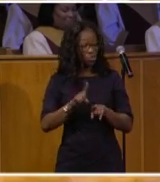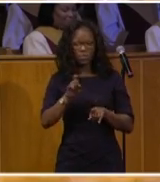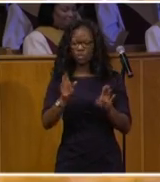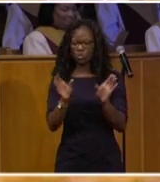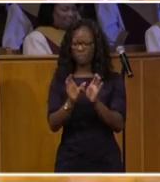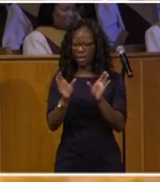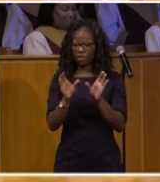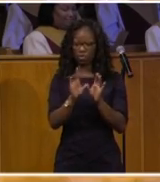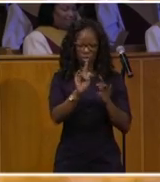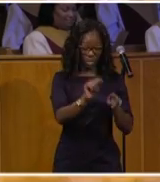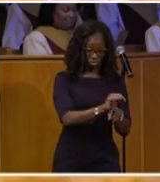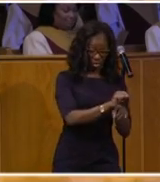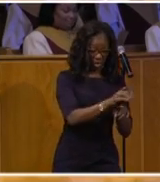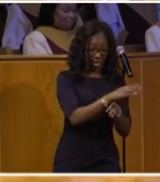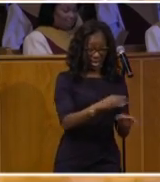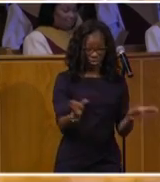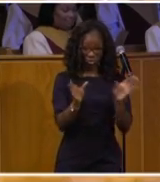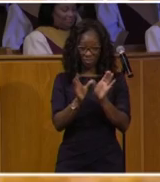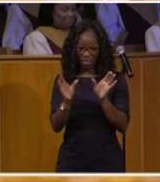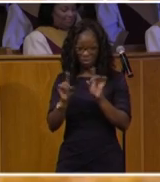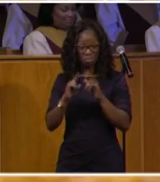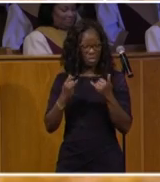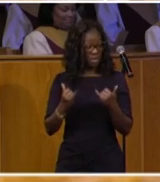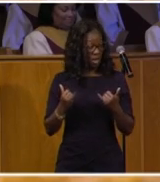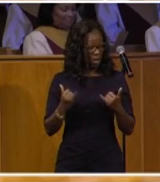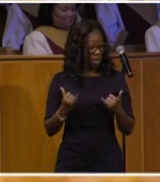certification. Right. Now,